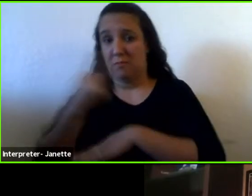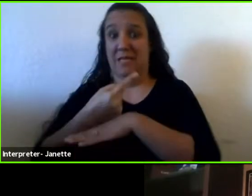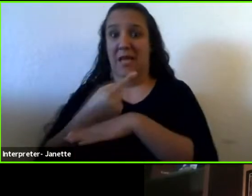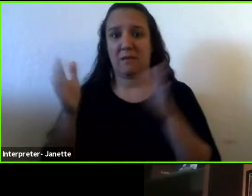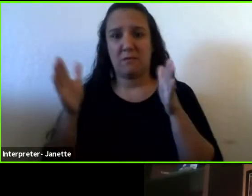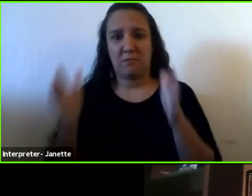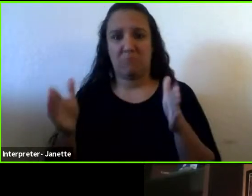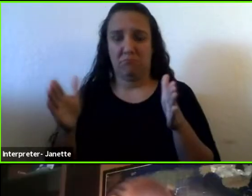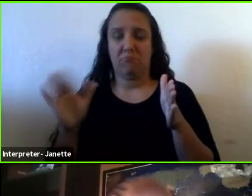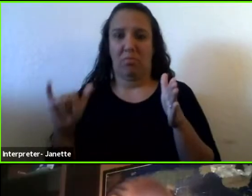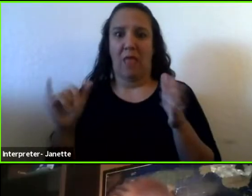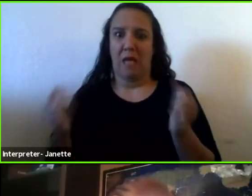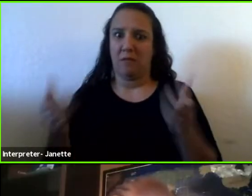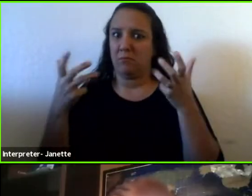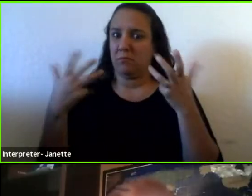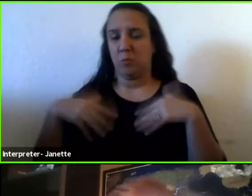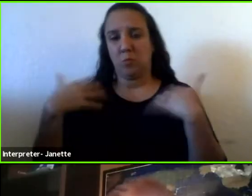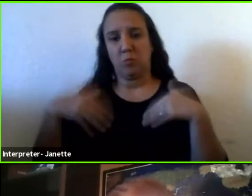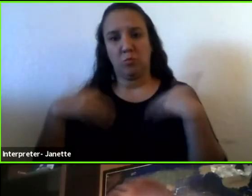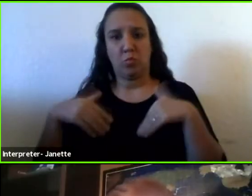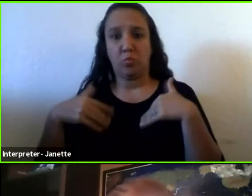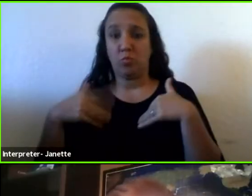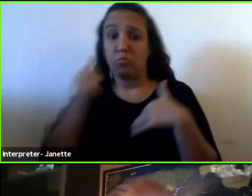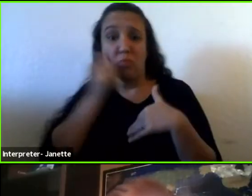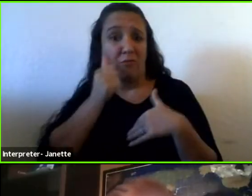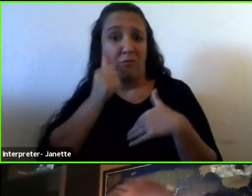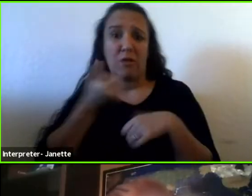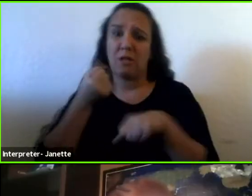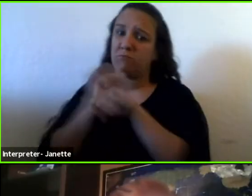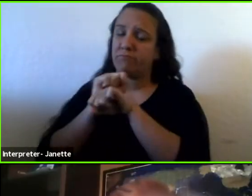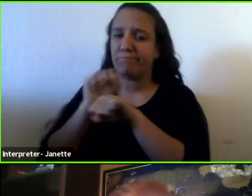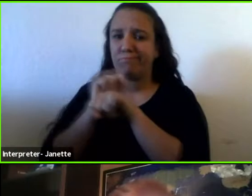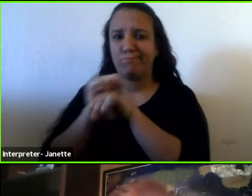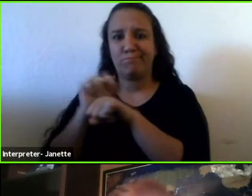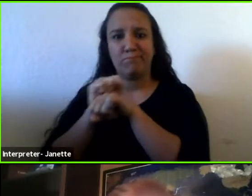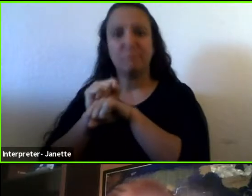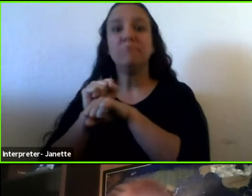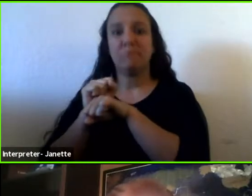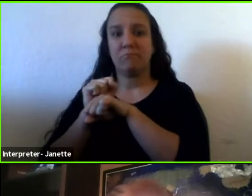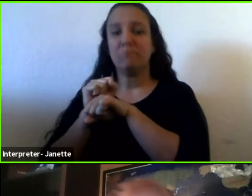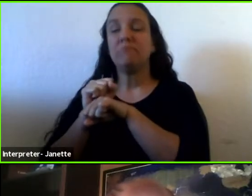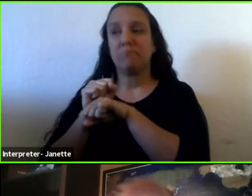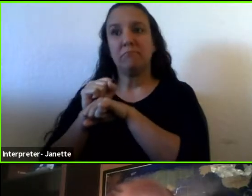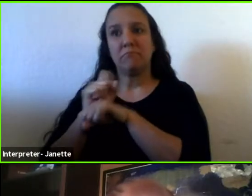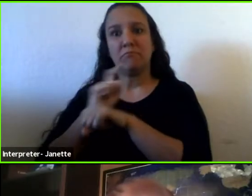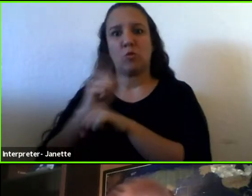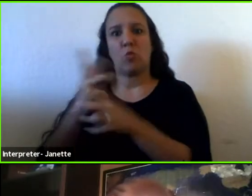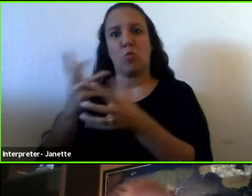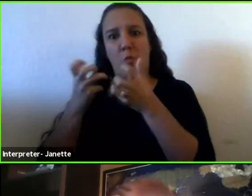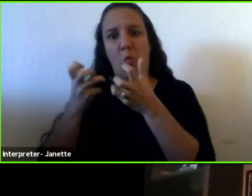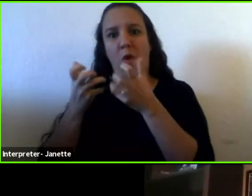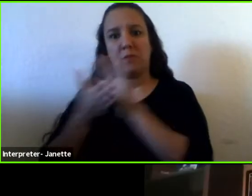development. And, we work hard every day at our company to be more